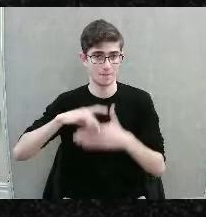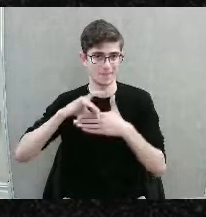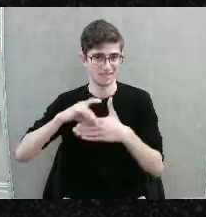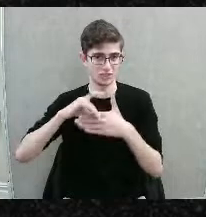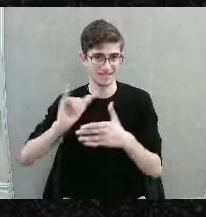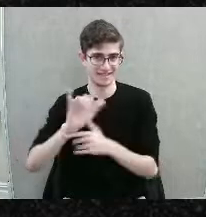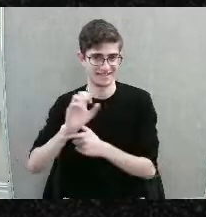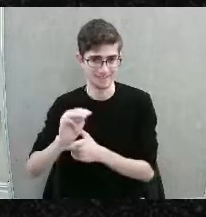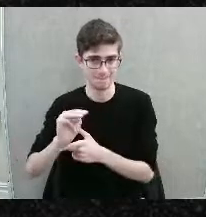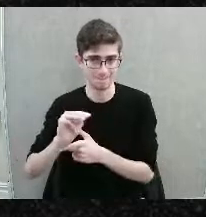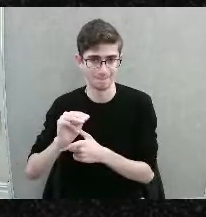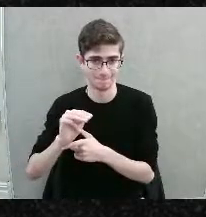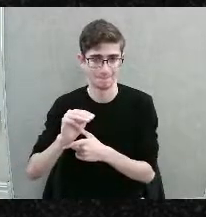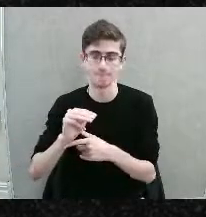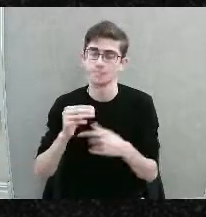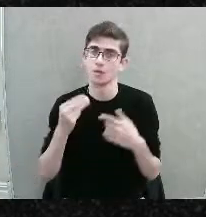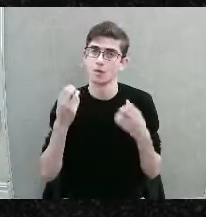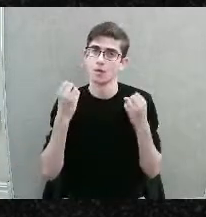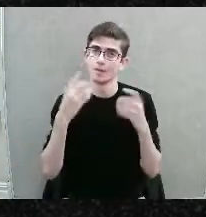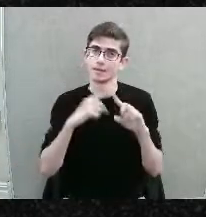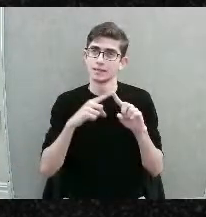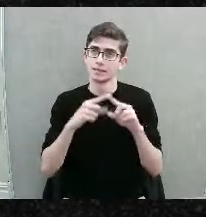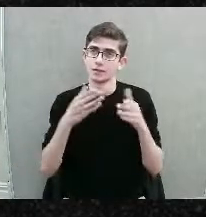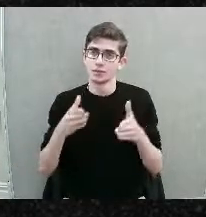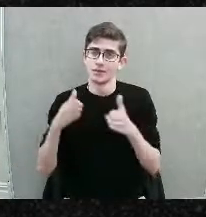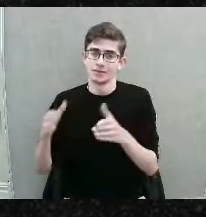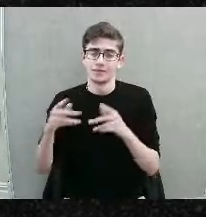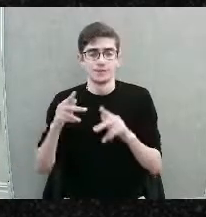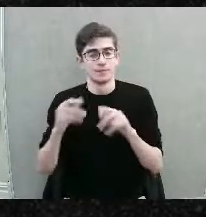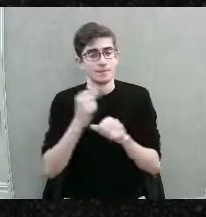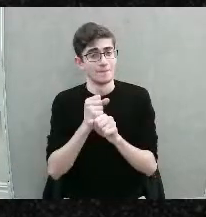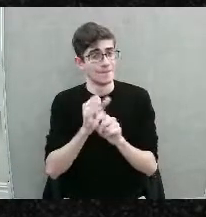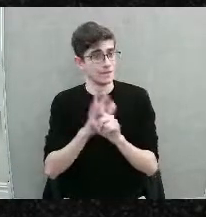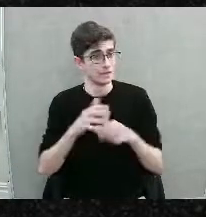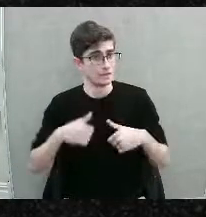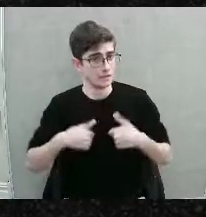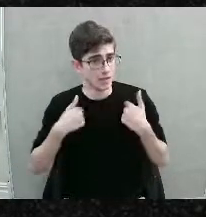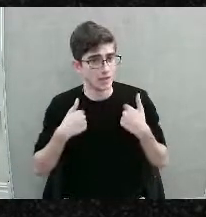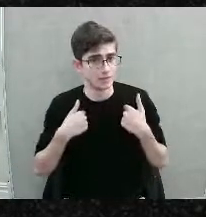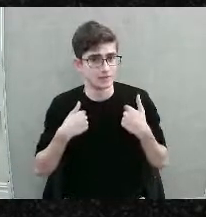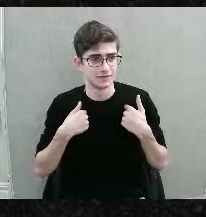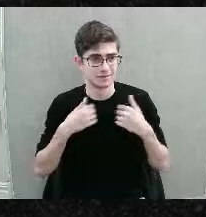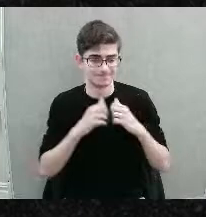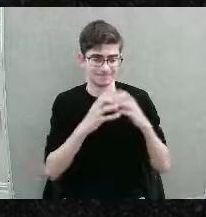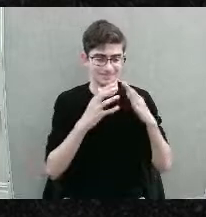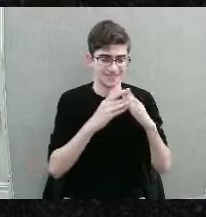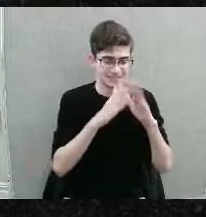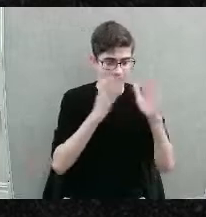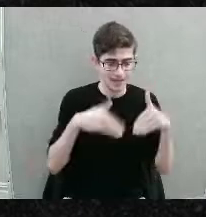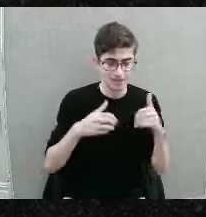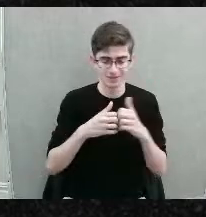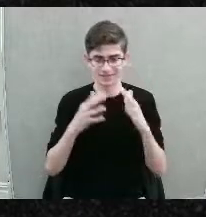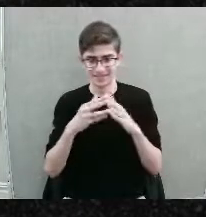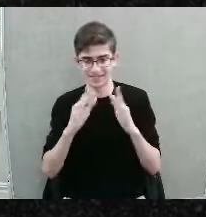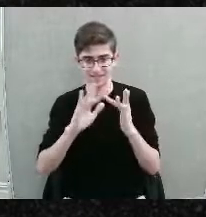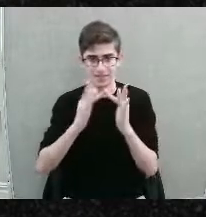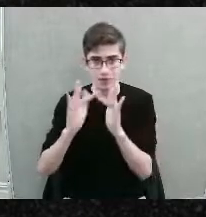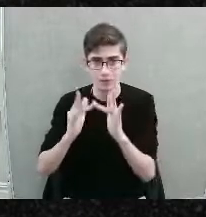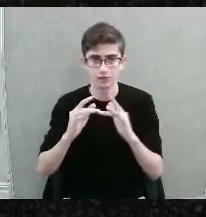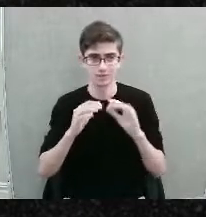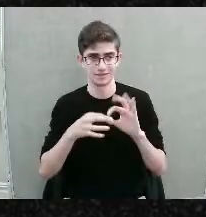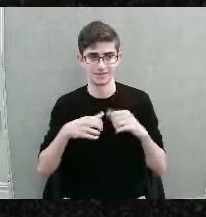that there are also various ways in which people make their lives, in which they form households in which they form networks,